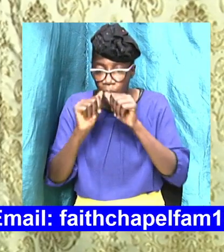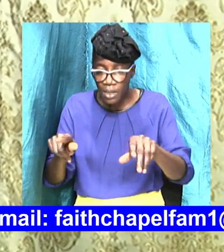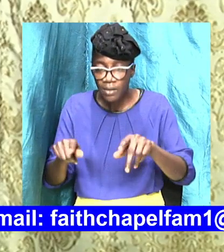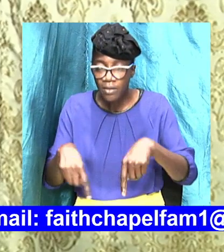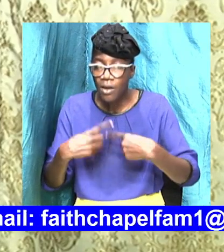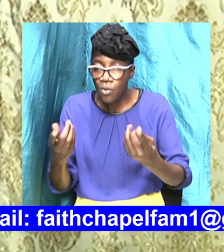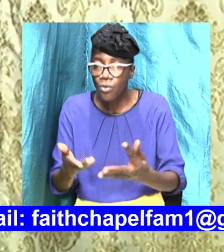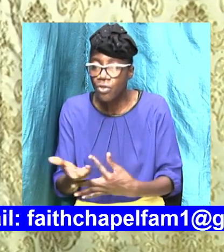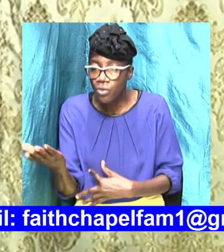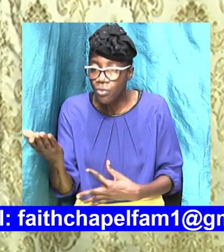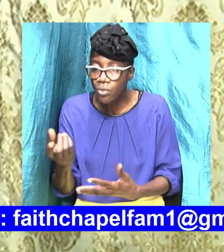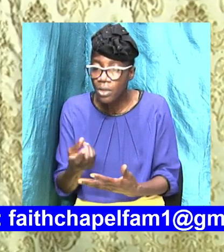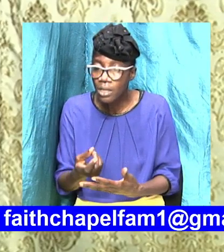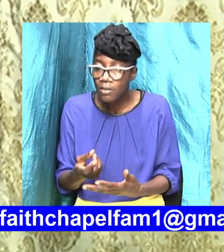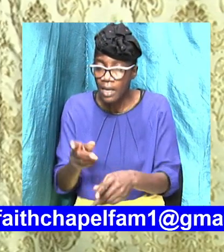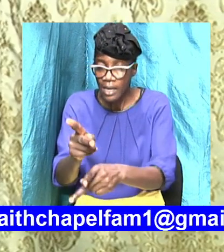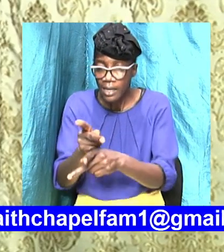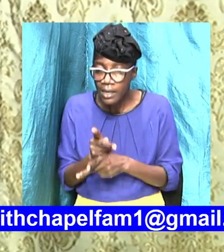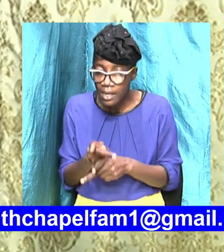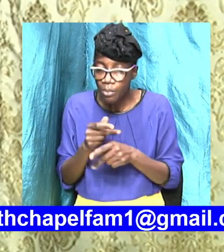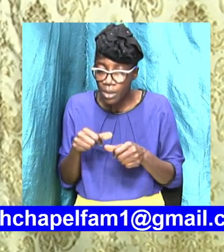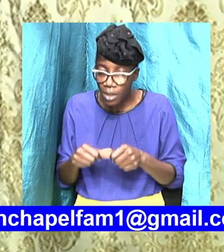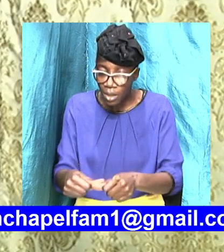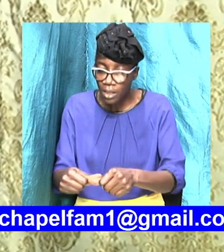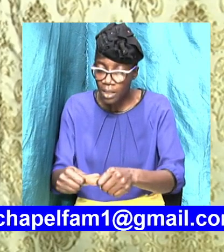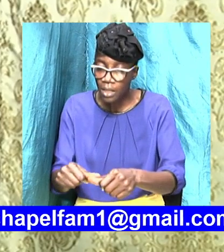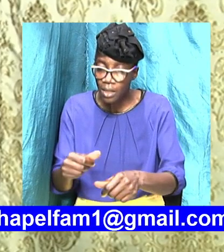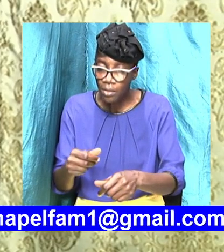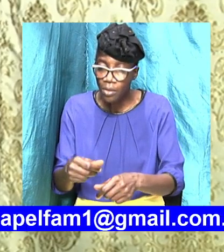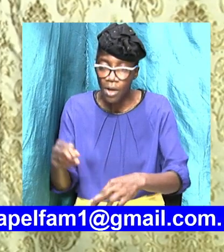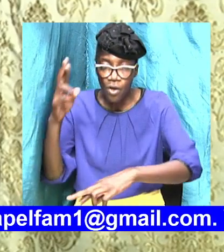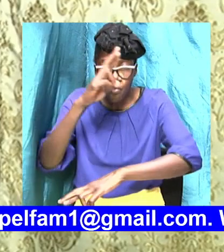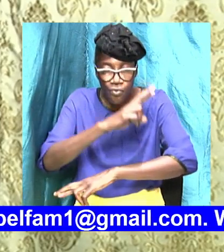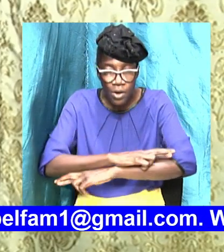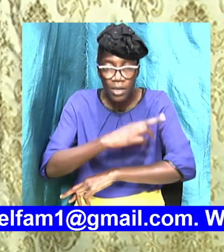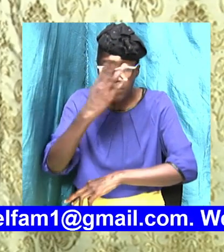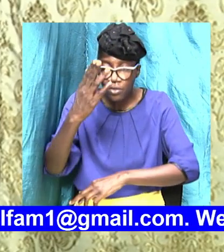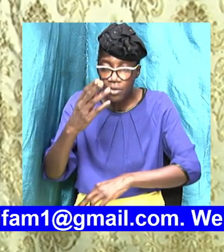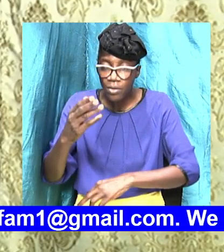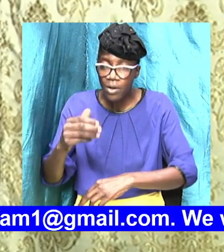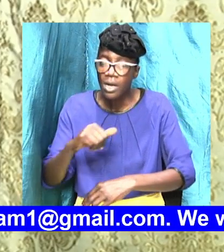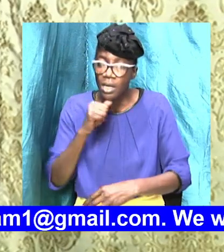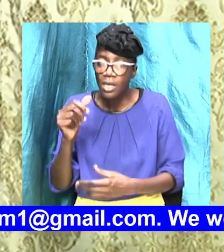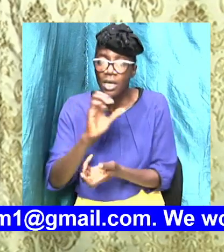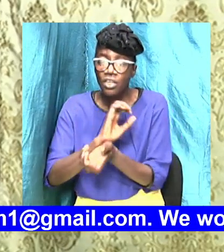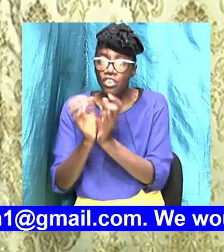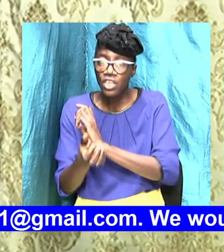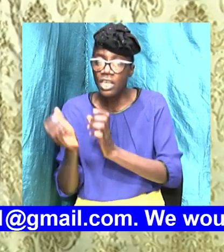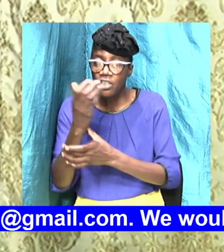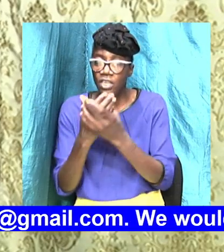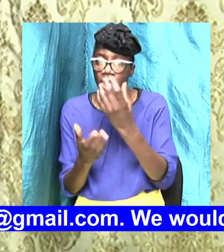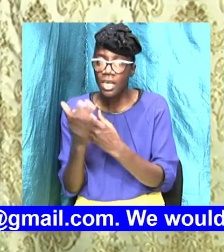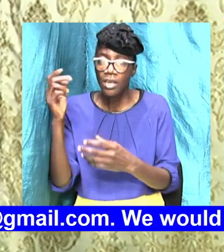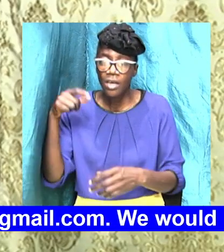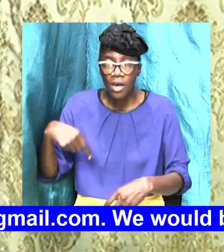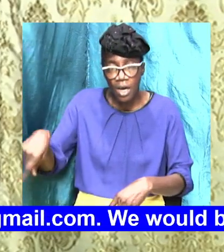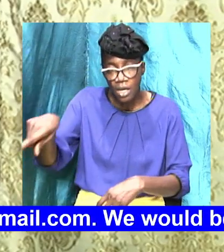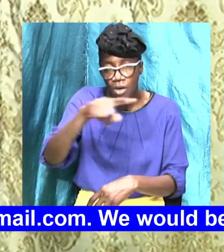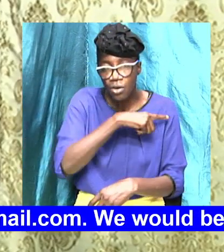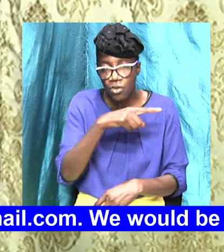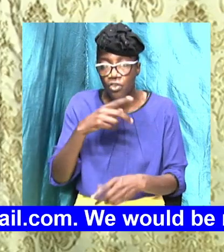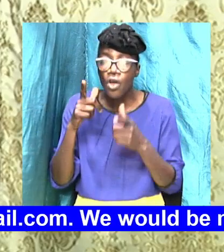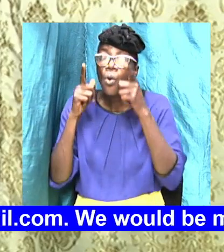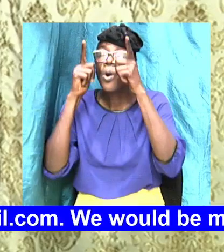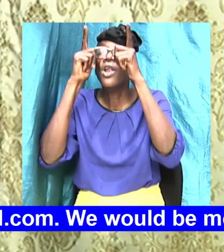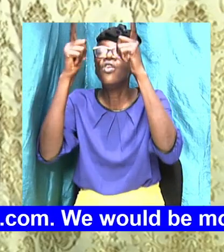go through this week. Continue to keep us. Continue to rest your unchanging hands upon us. Lord, we look